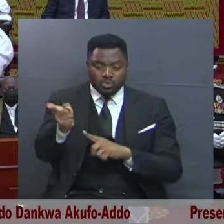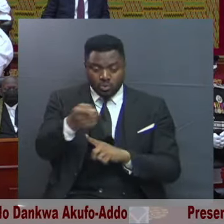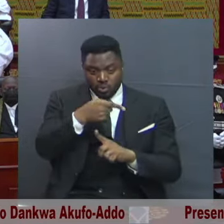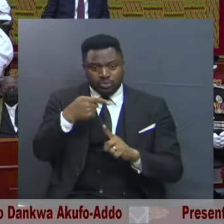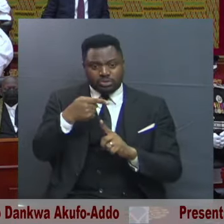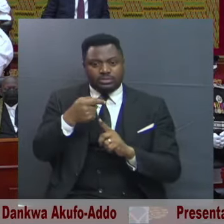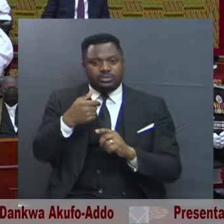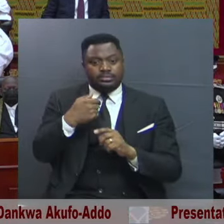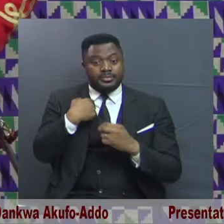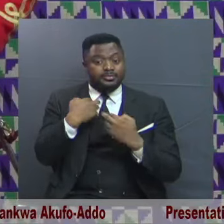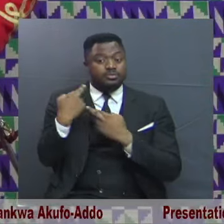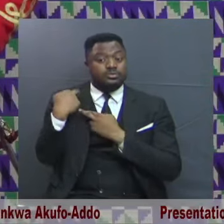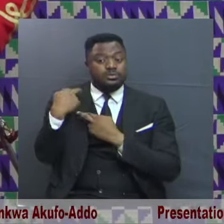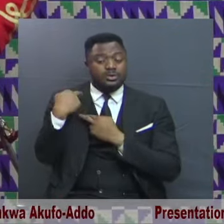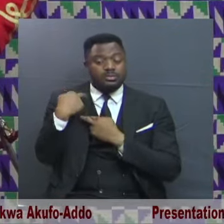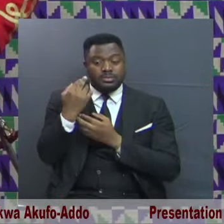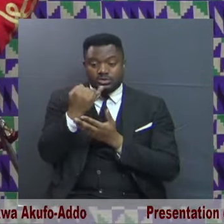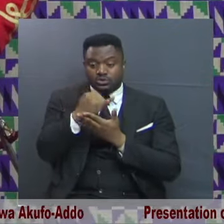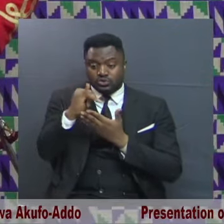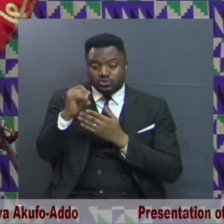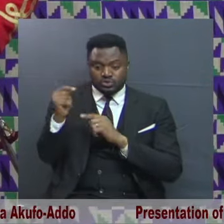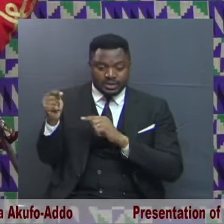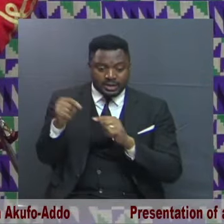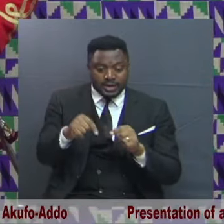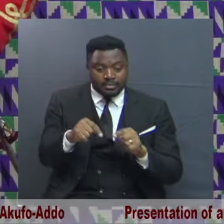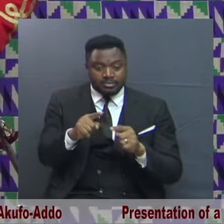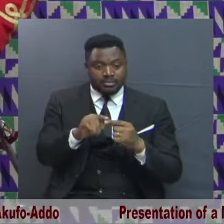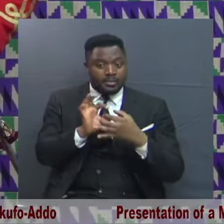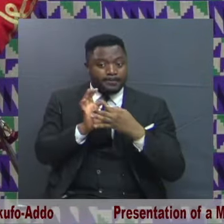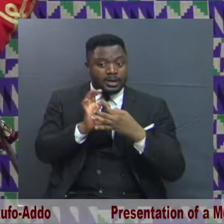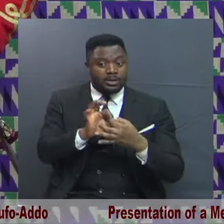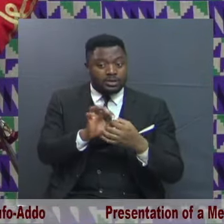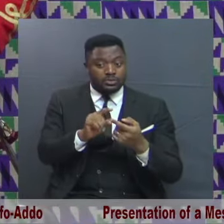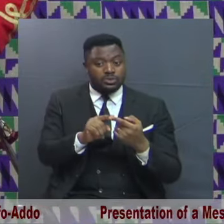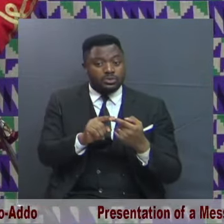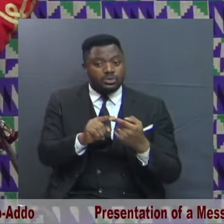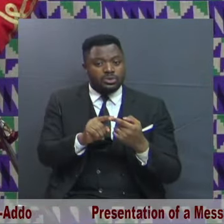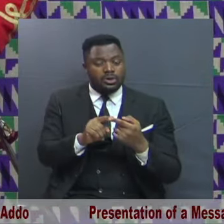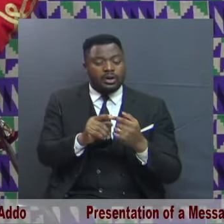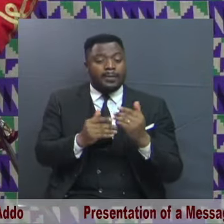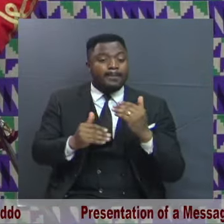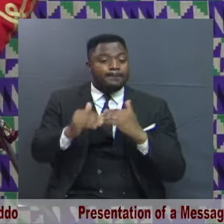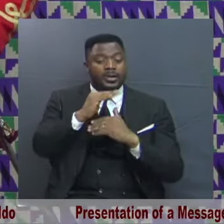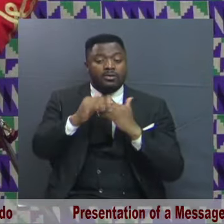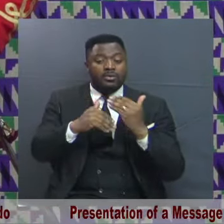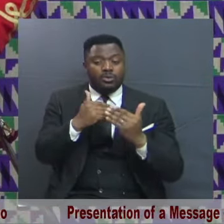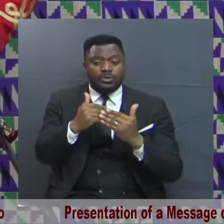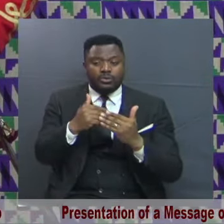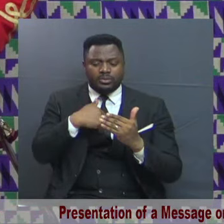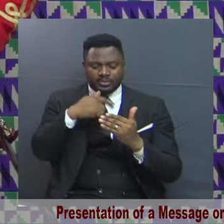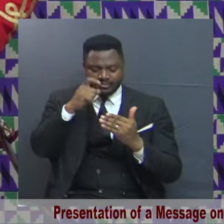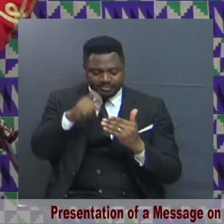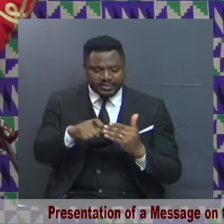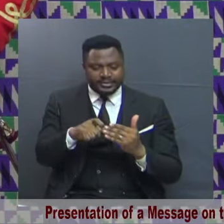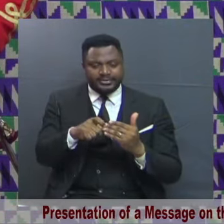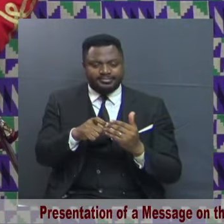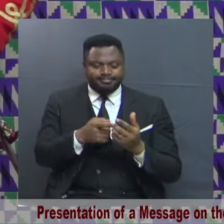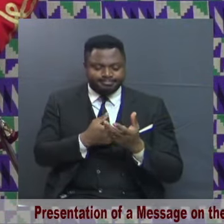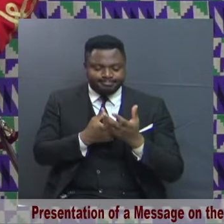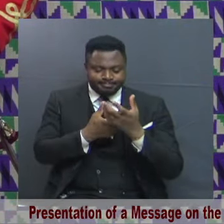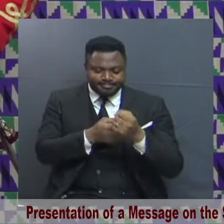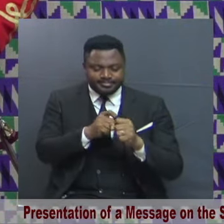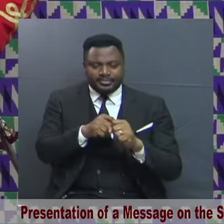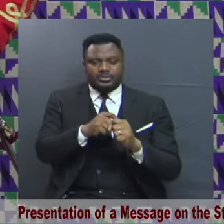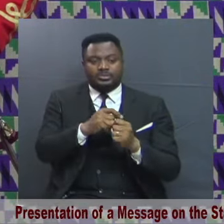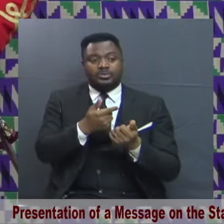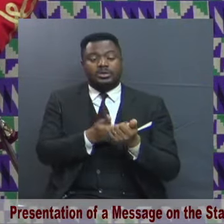ourselves the institutions we came to we claim to belong to and above all we owe it to Ghana and the people